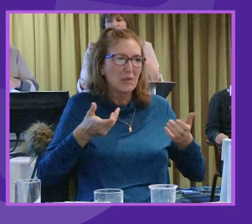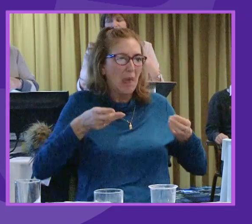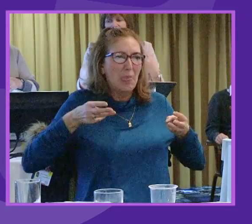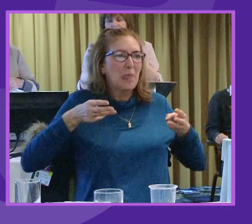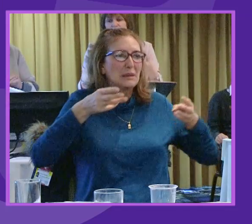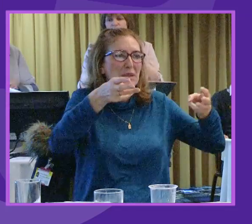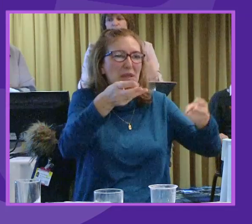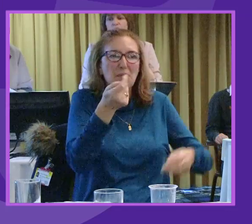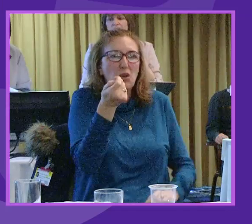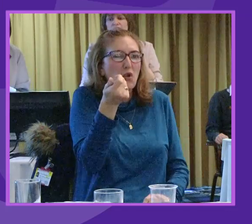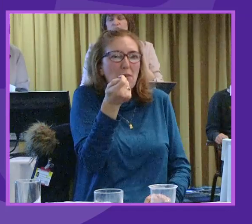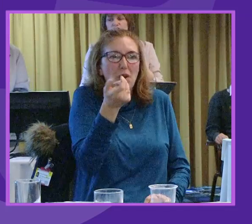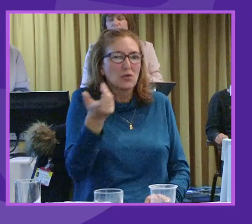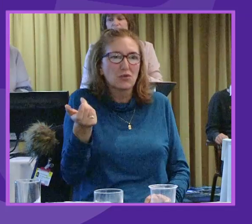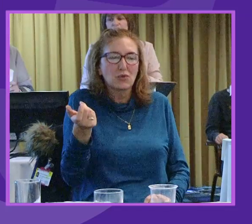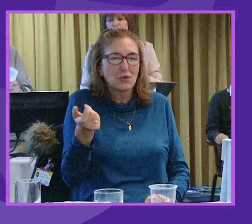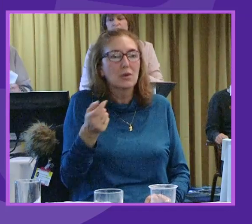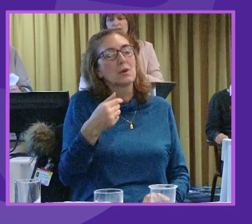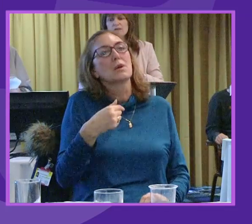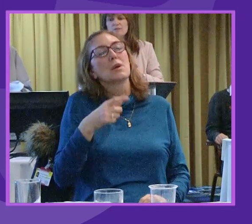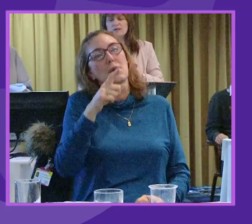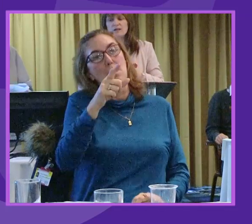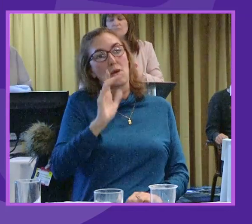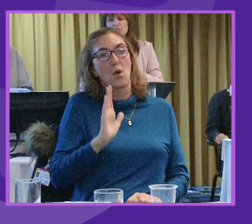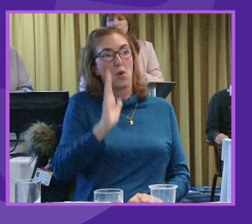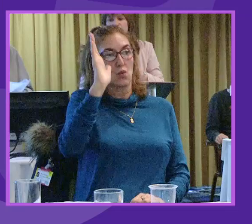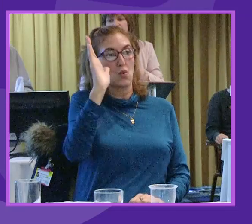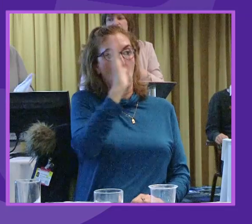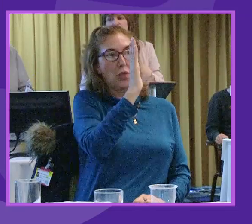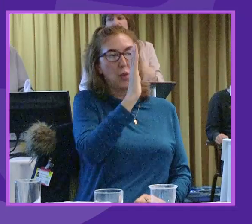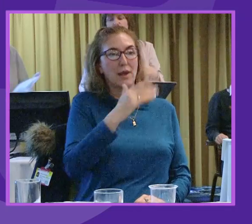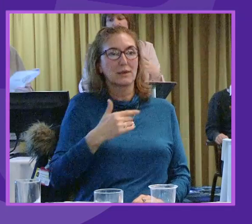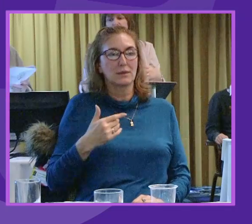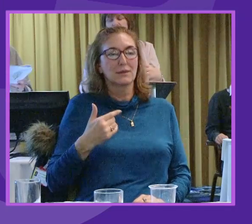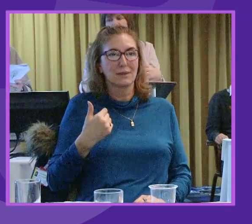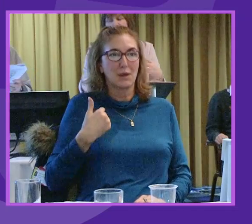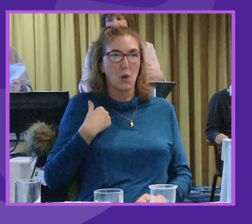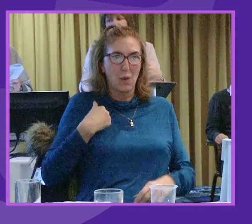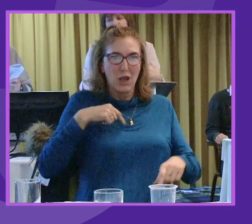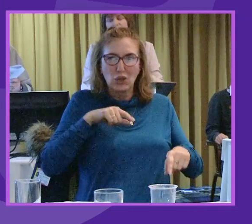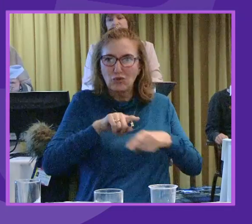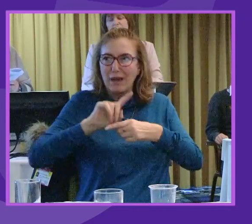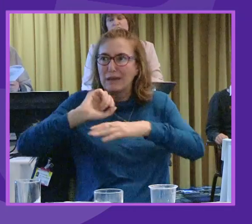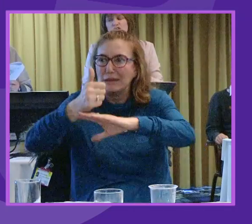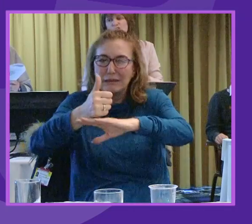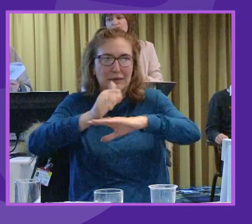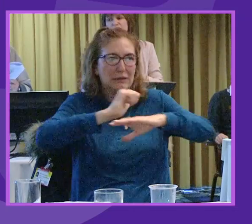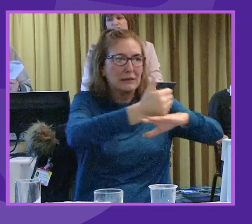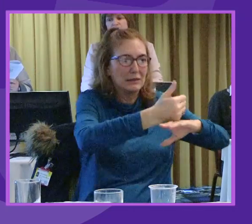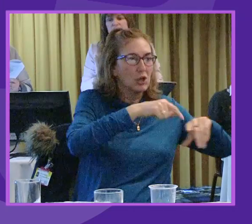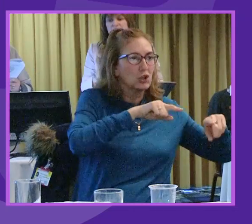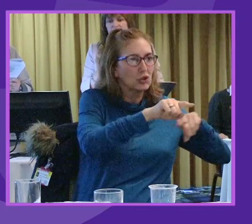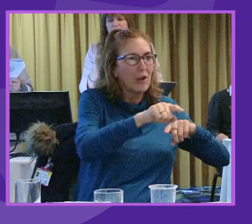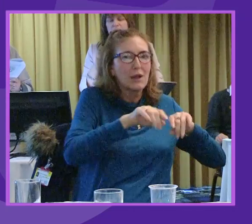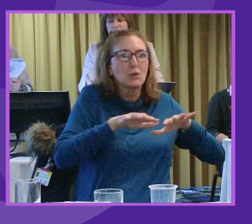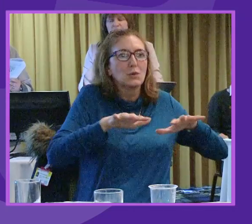outcomes. And so in terms of the North West, we're going to try and describe some things that we're putting in